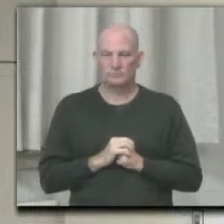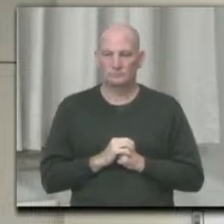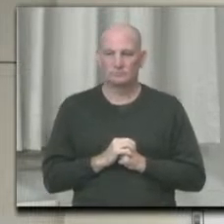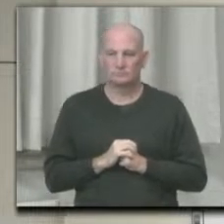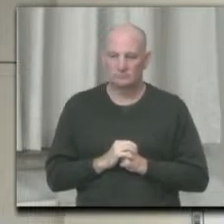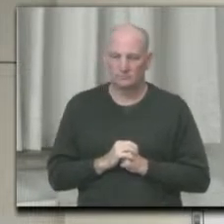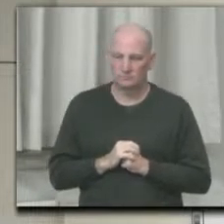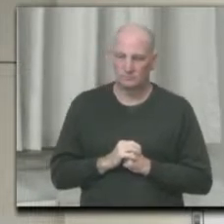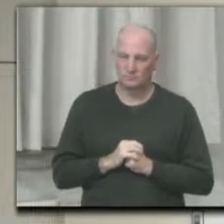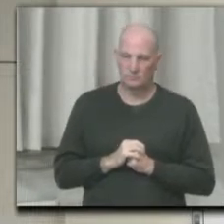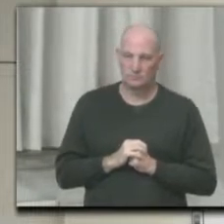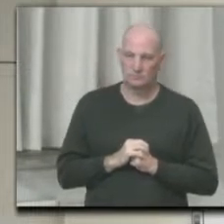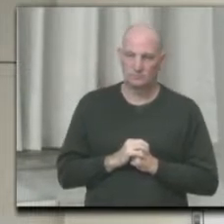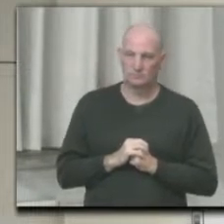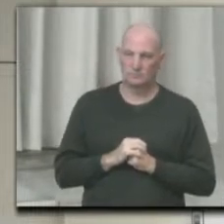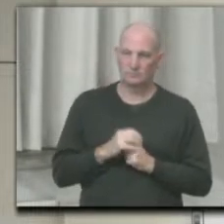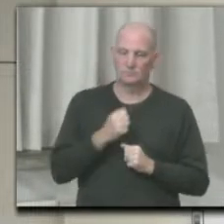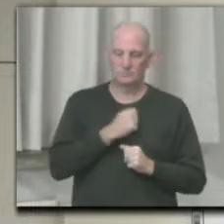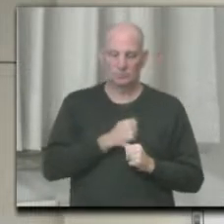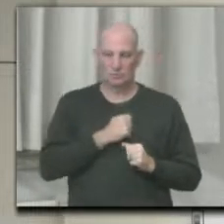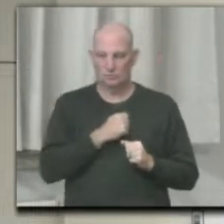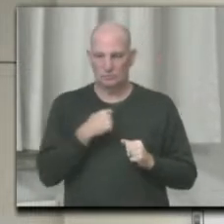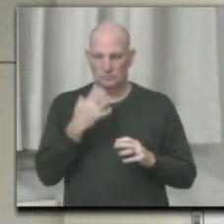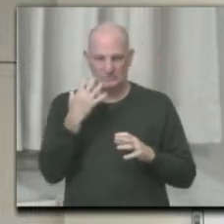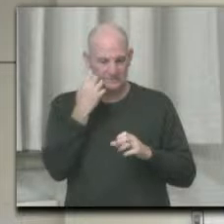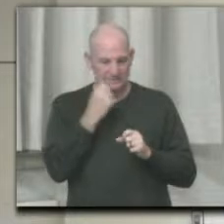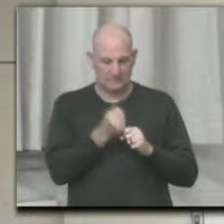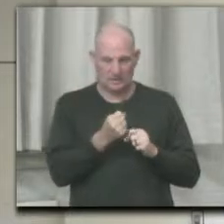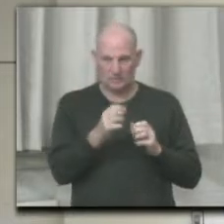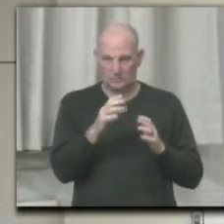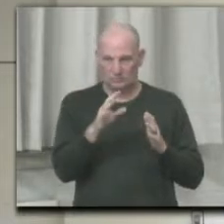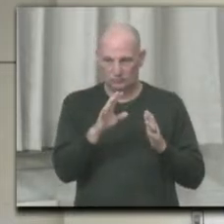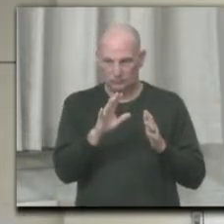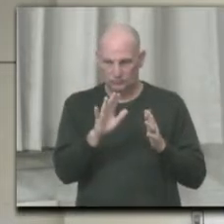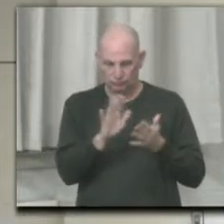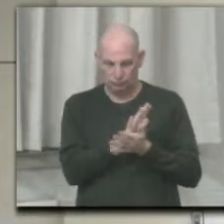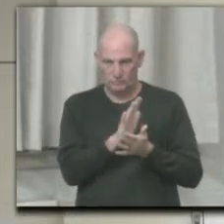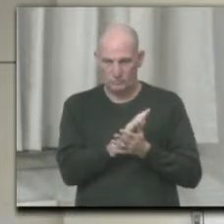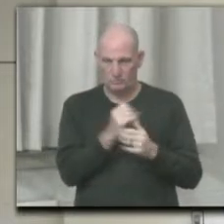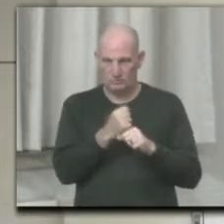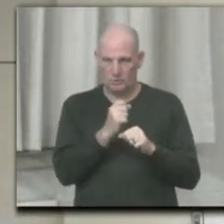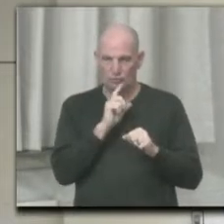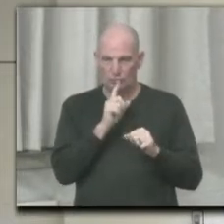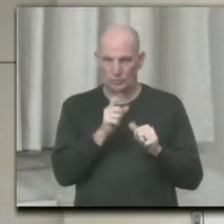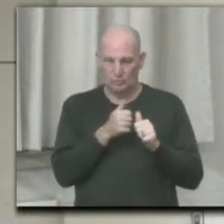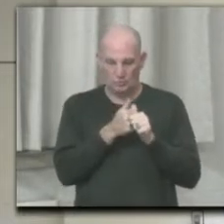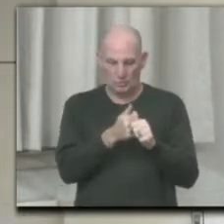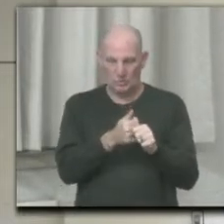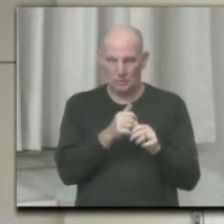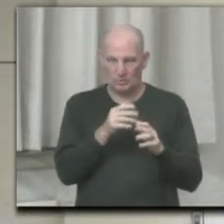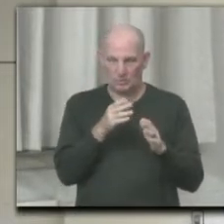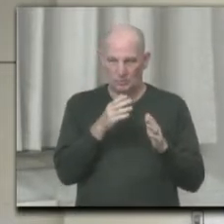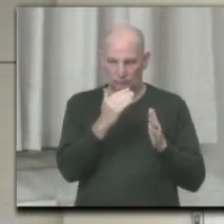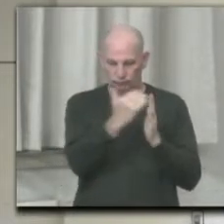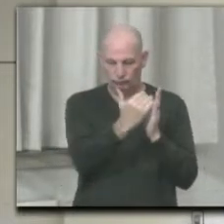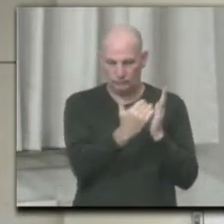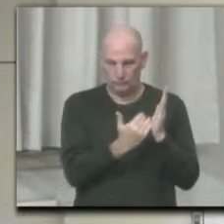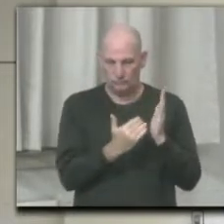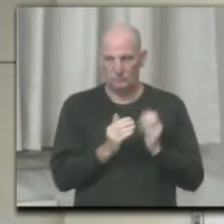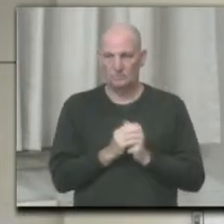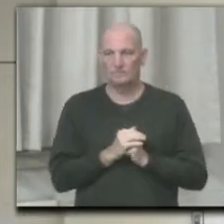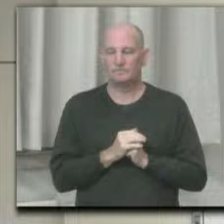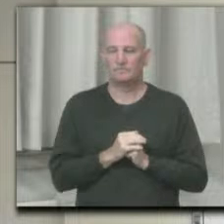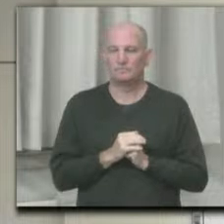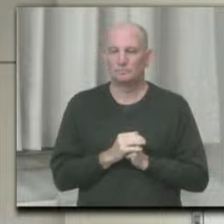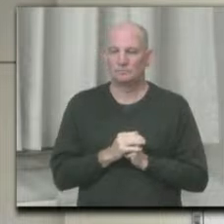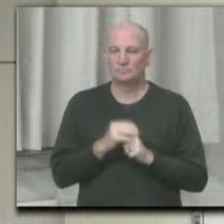Okay, you're right. Sorry, y'all, bear with me while we just got this script, so I'm trying to make sure that we stay on path.